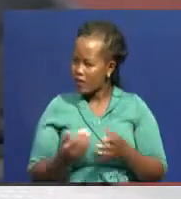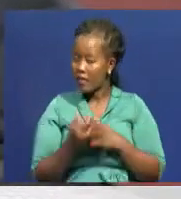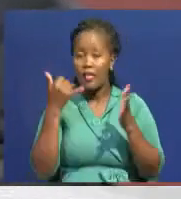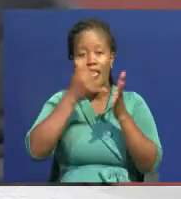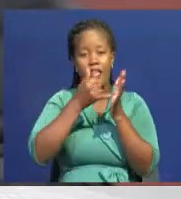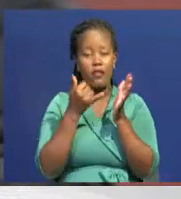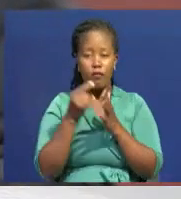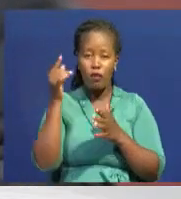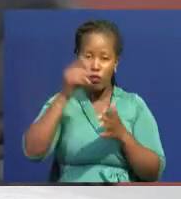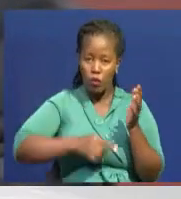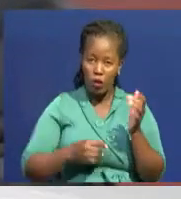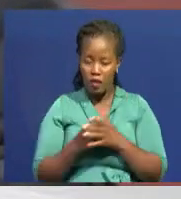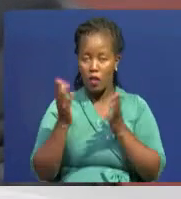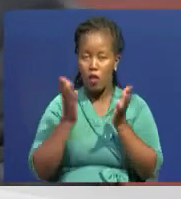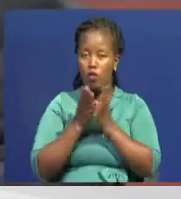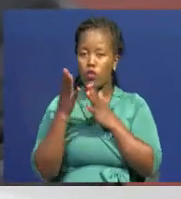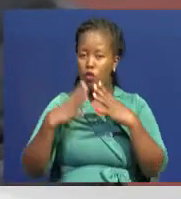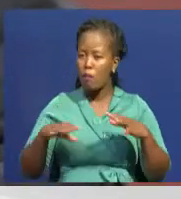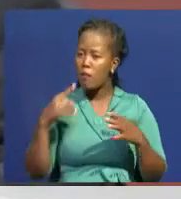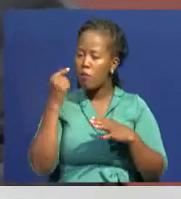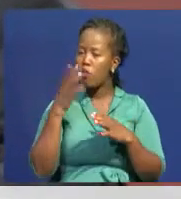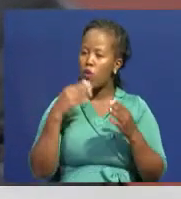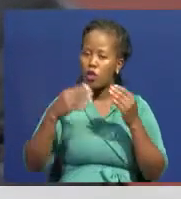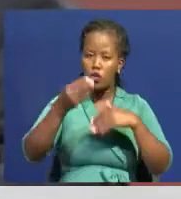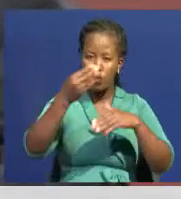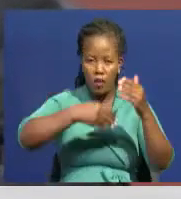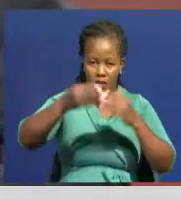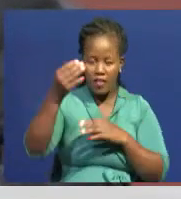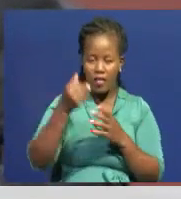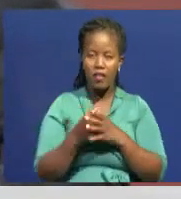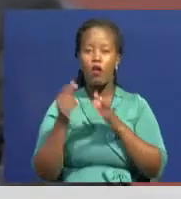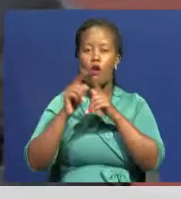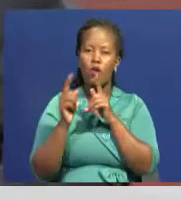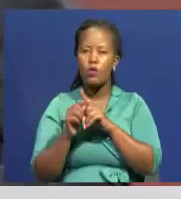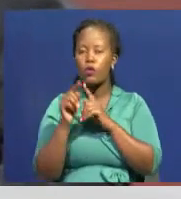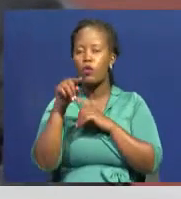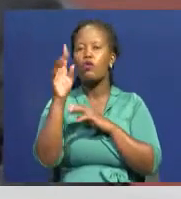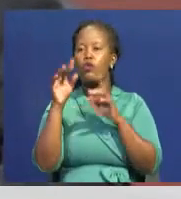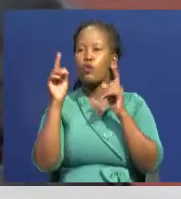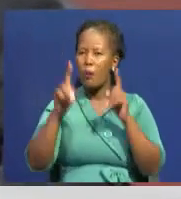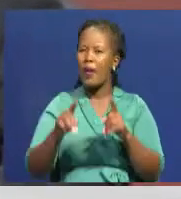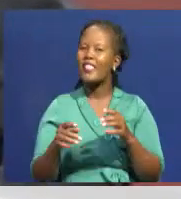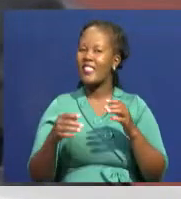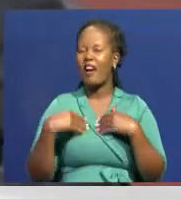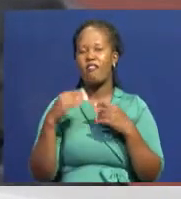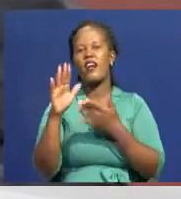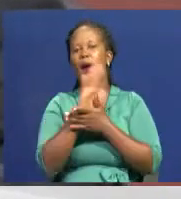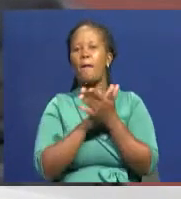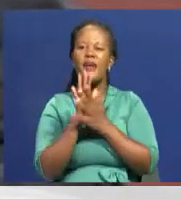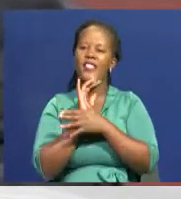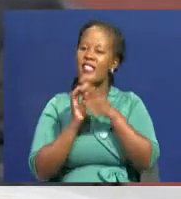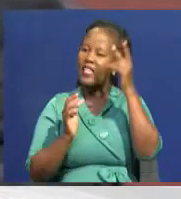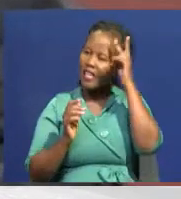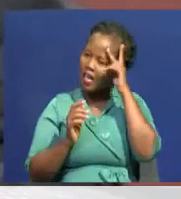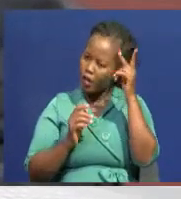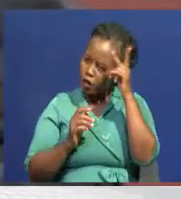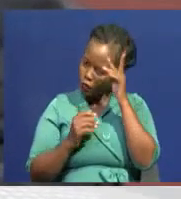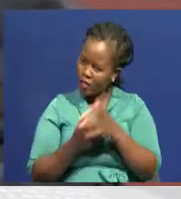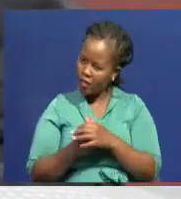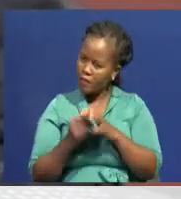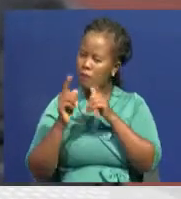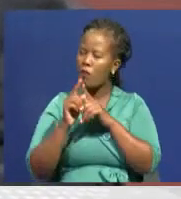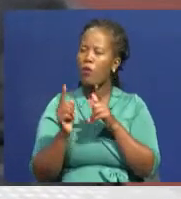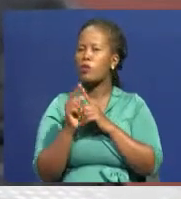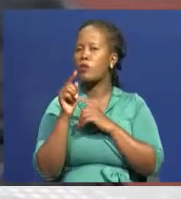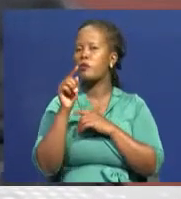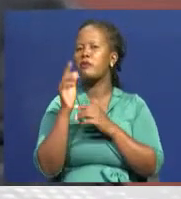of when you're dealing with a seller, when you're dealing with a buyer, when you're leasing? Just have the fundamental knowledge about that. And also, what is